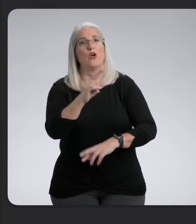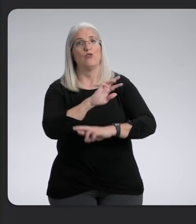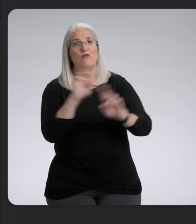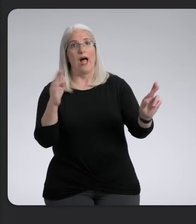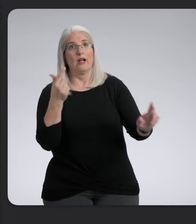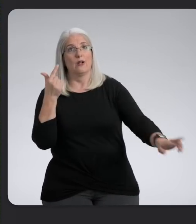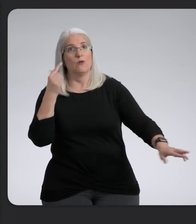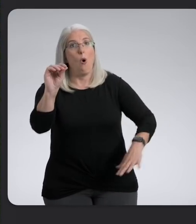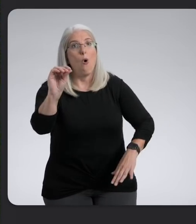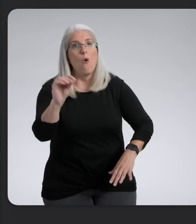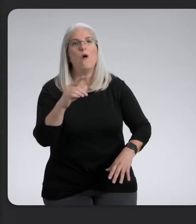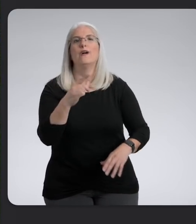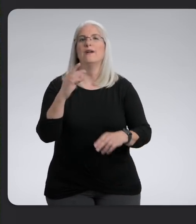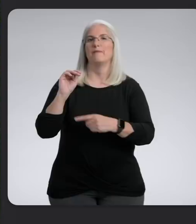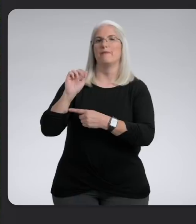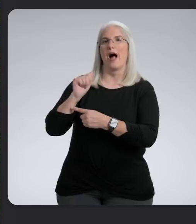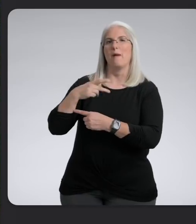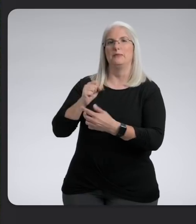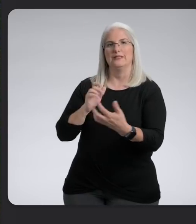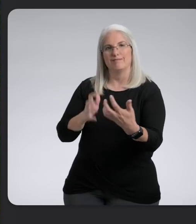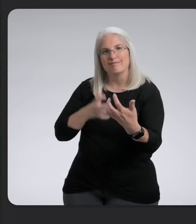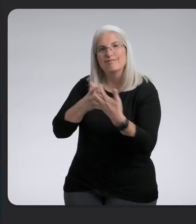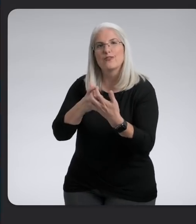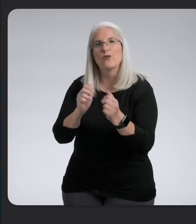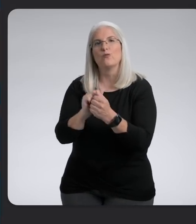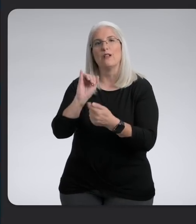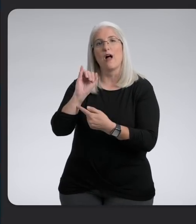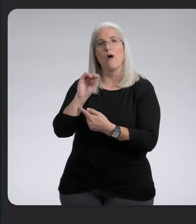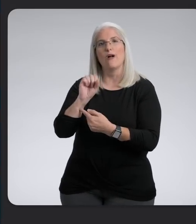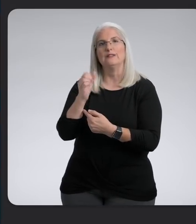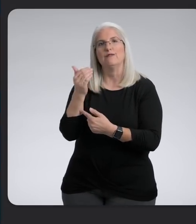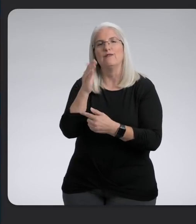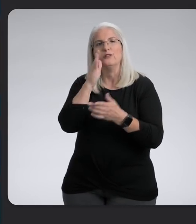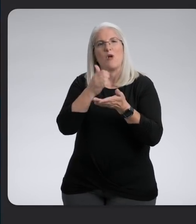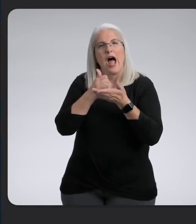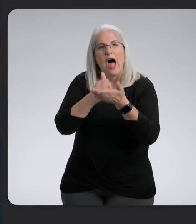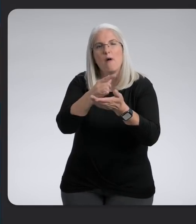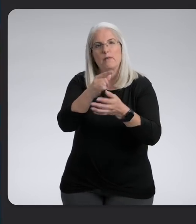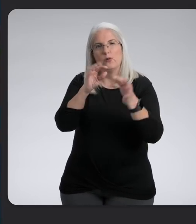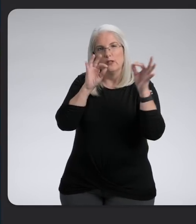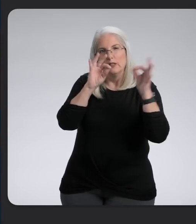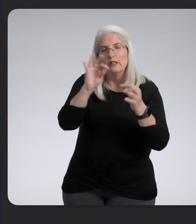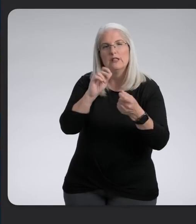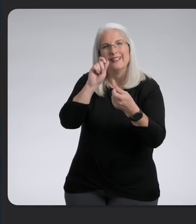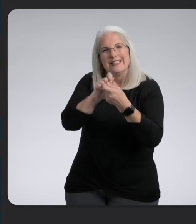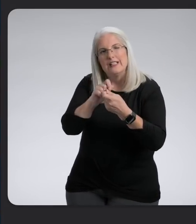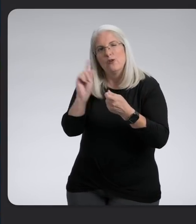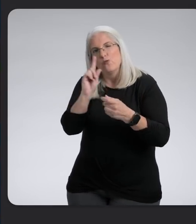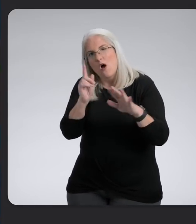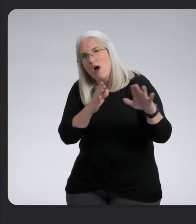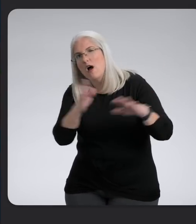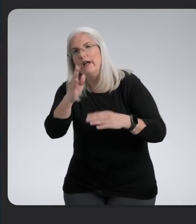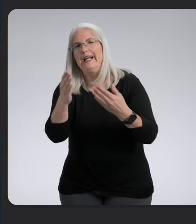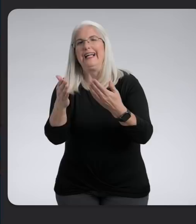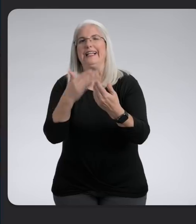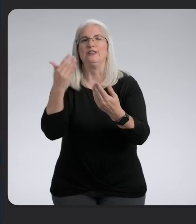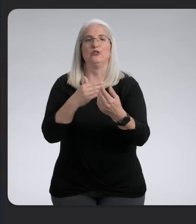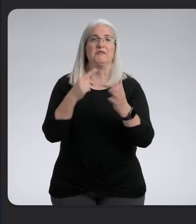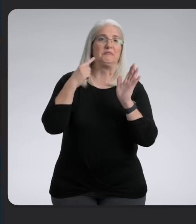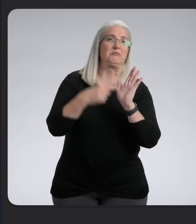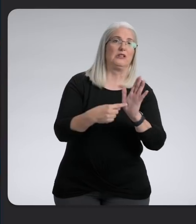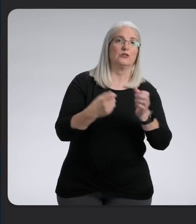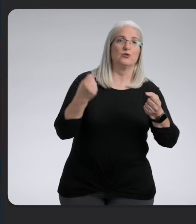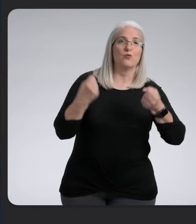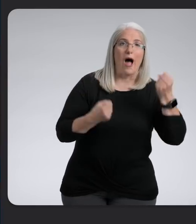iOS 15 will make getting there way better. Let's start with driving. We've added a great deal of new